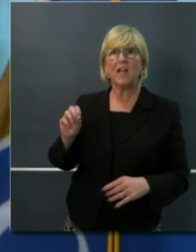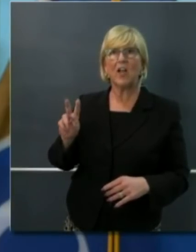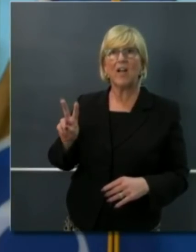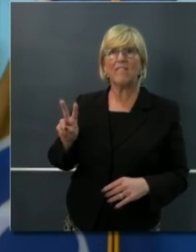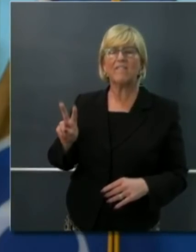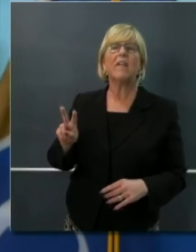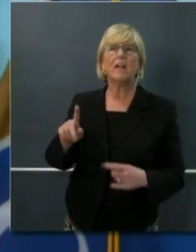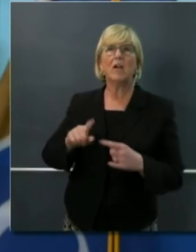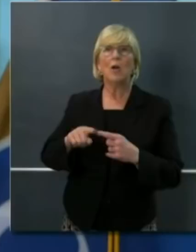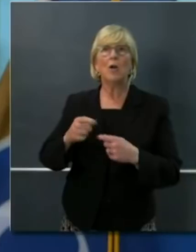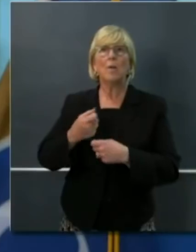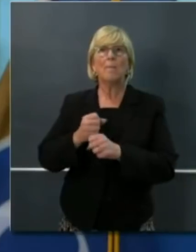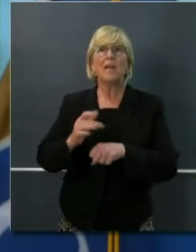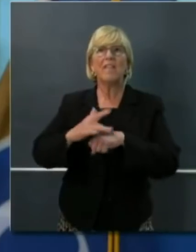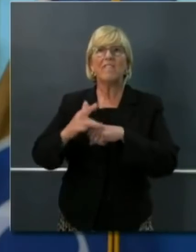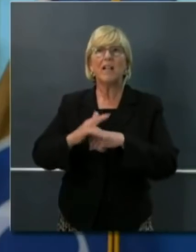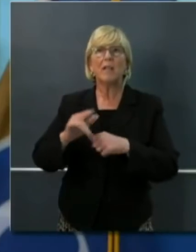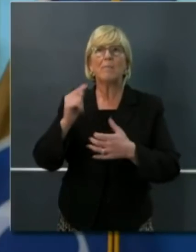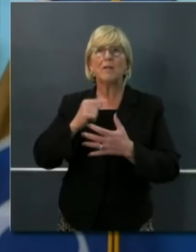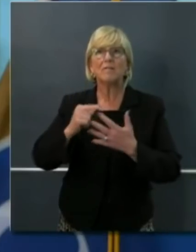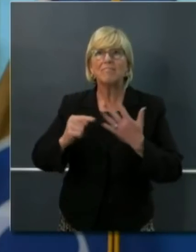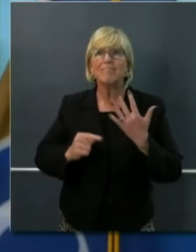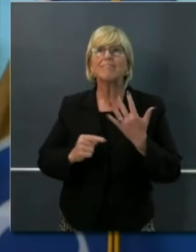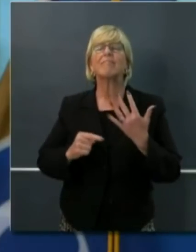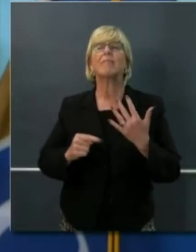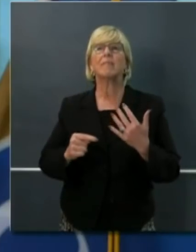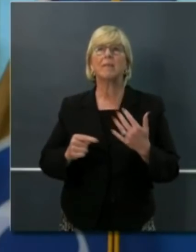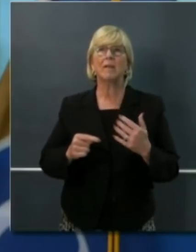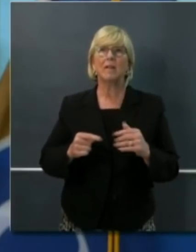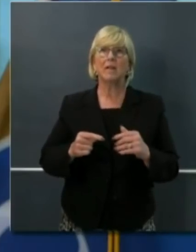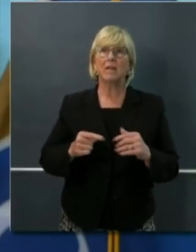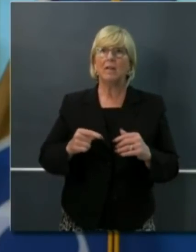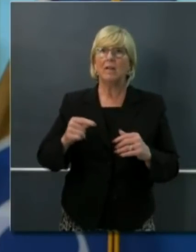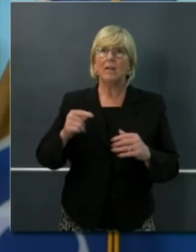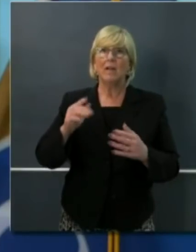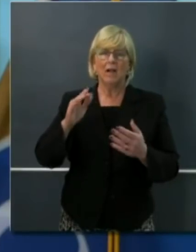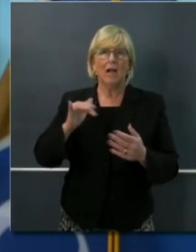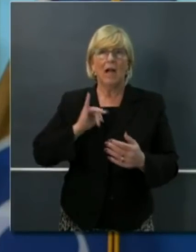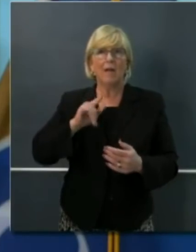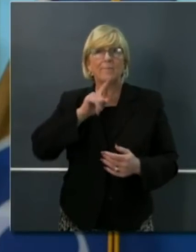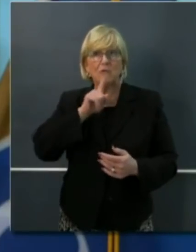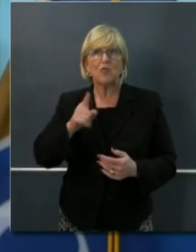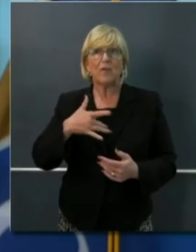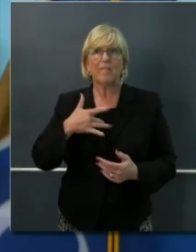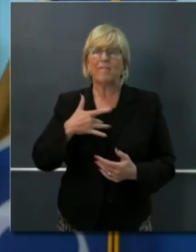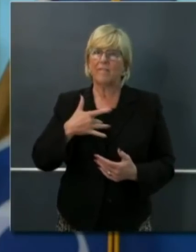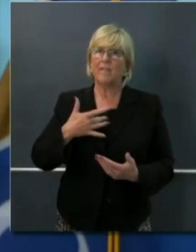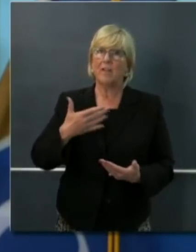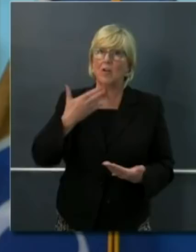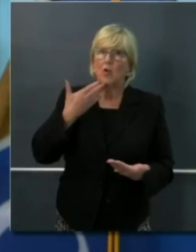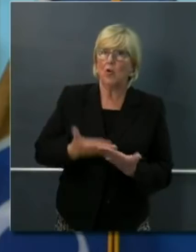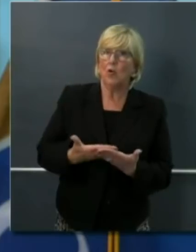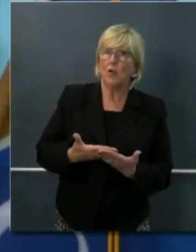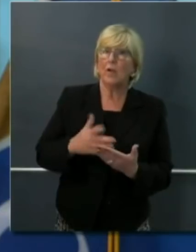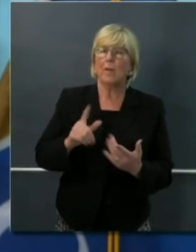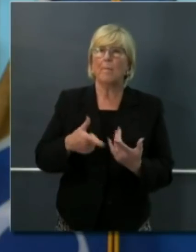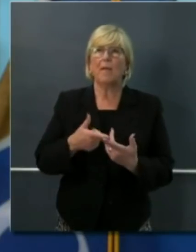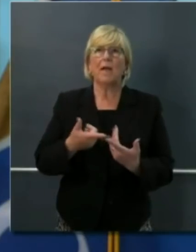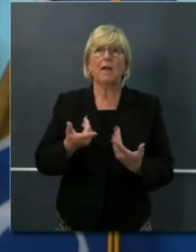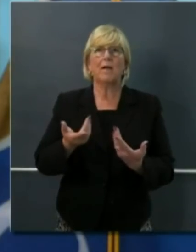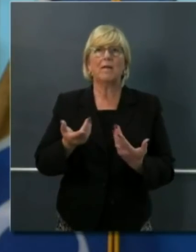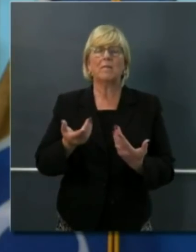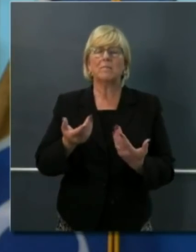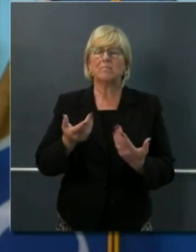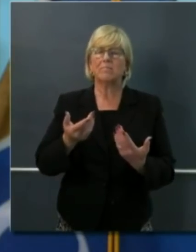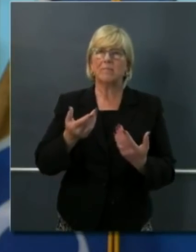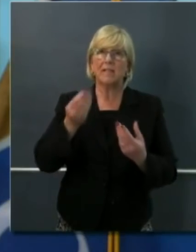covid19.ca.gov, to make available all of those resources, again, with an eye on cultural competency, specific resources for behavioral health issues,